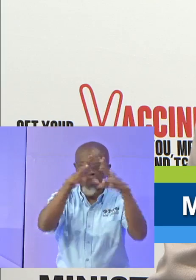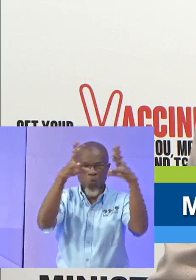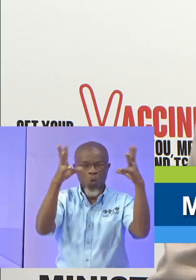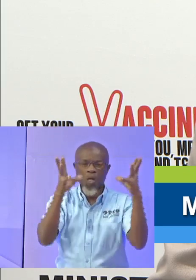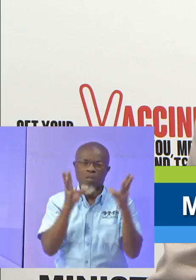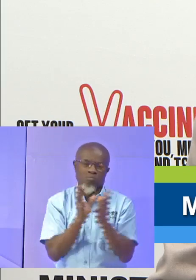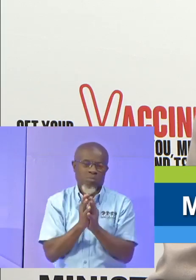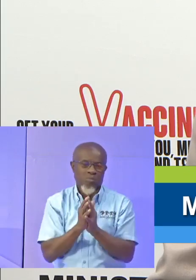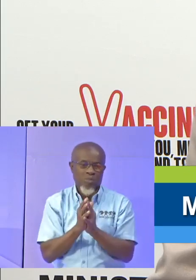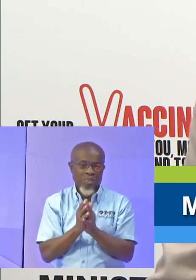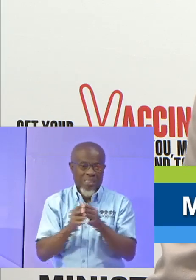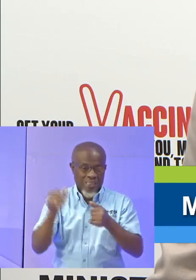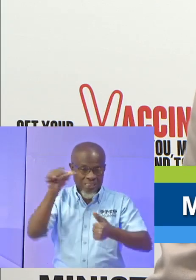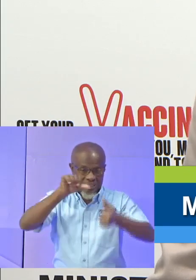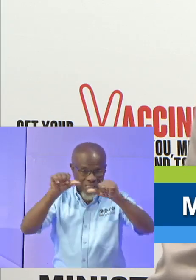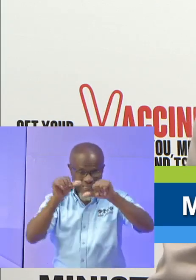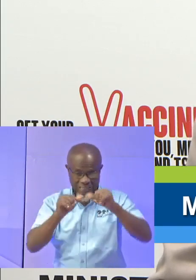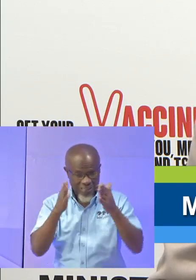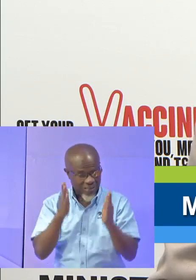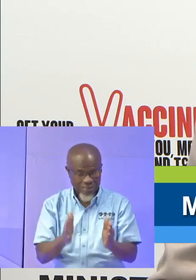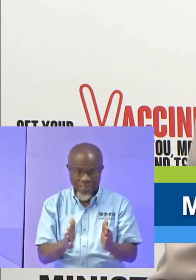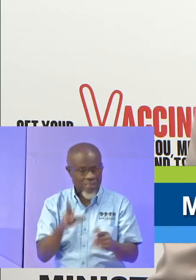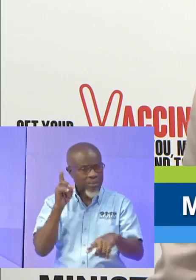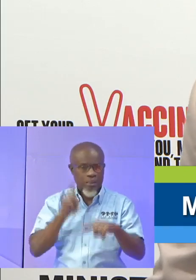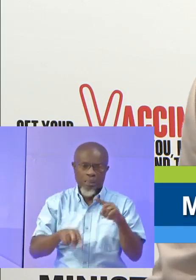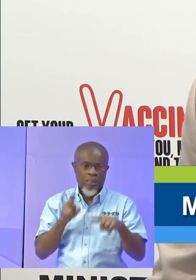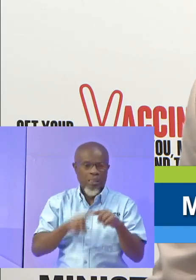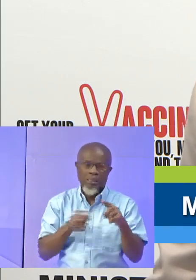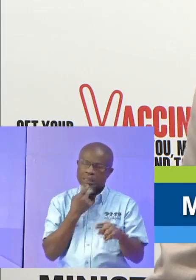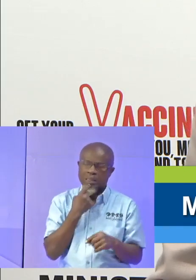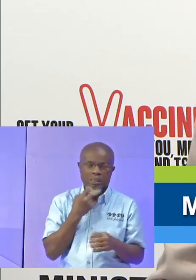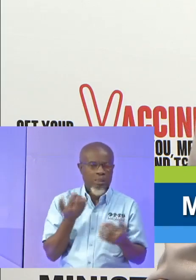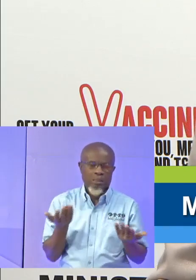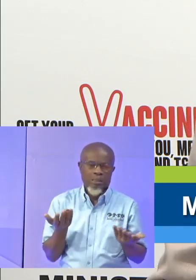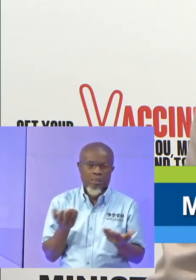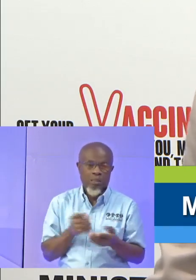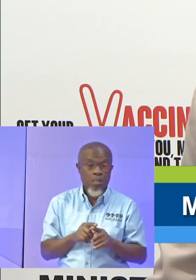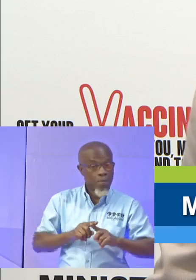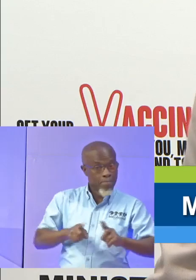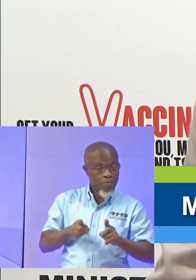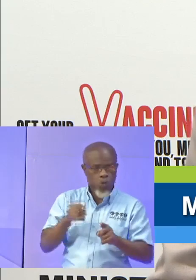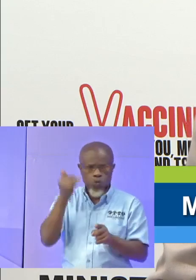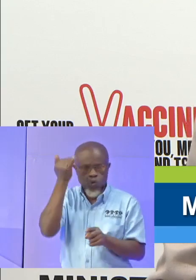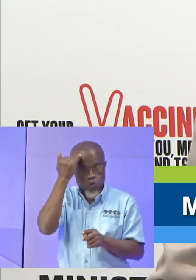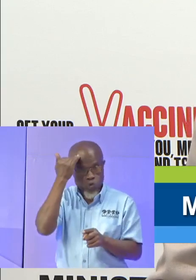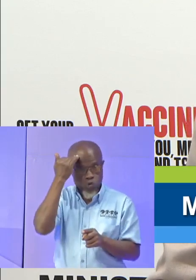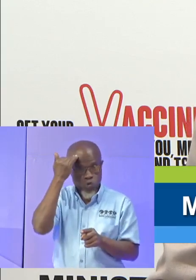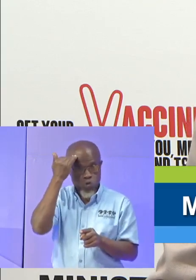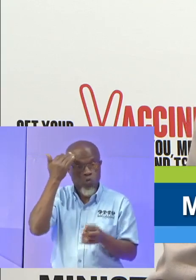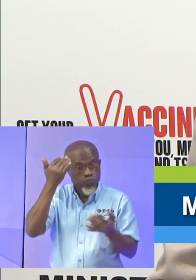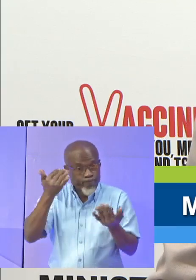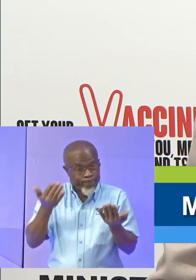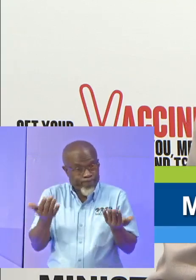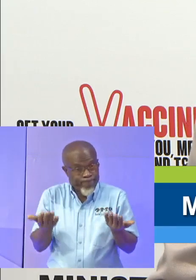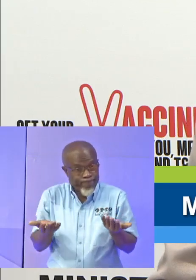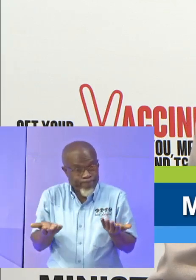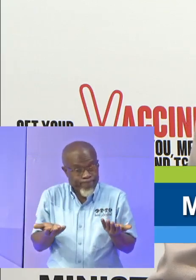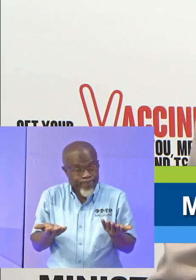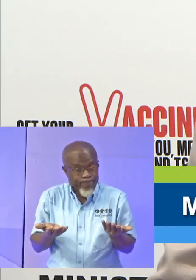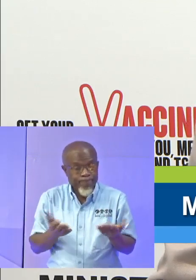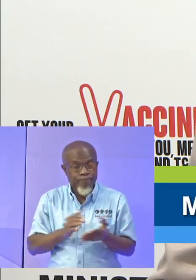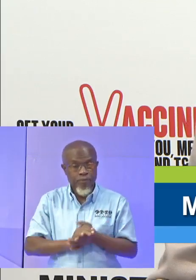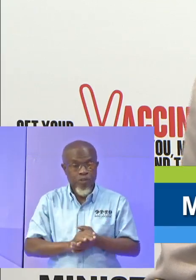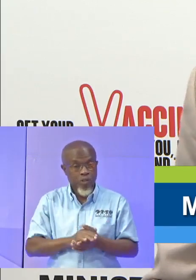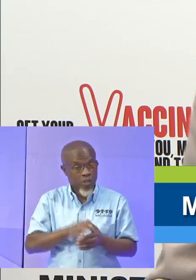far can't put an end date to it. What we do know so far is that once you are